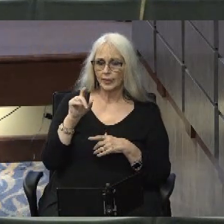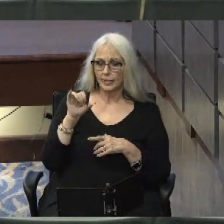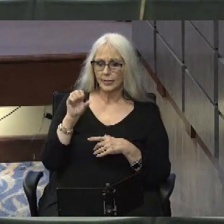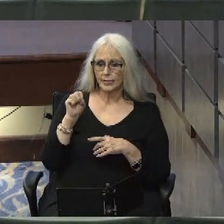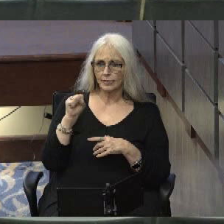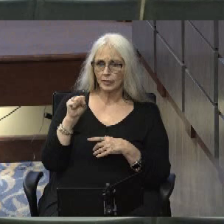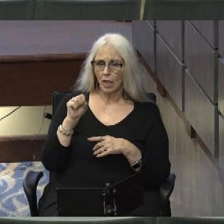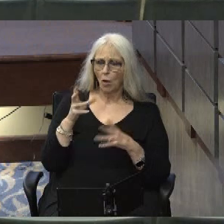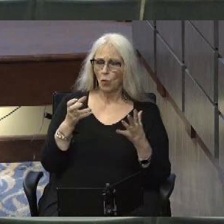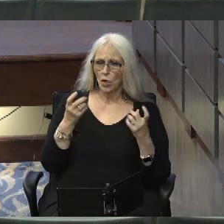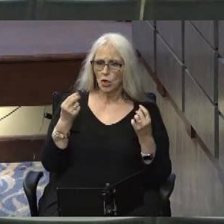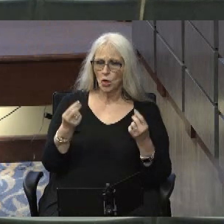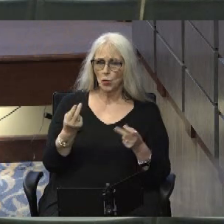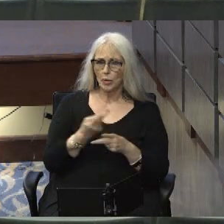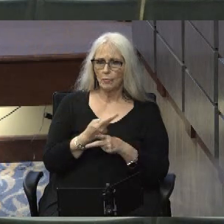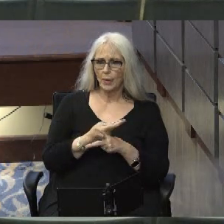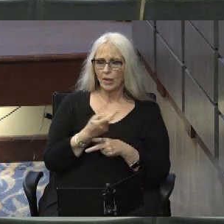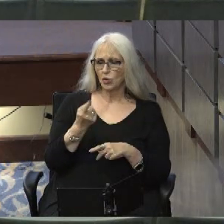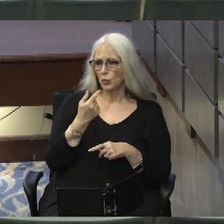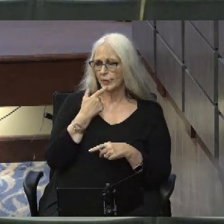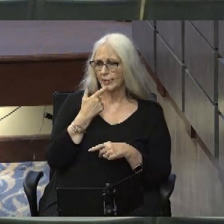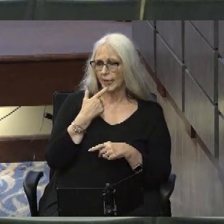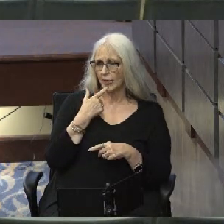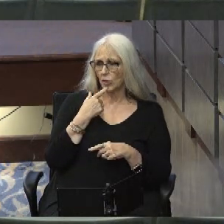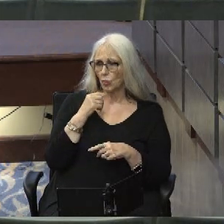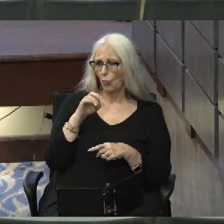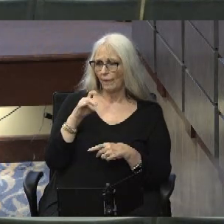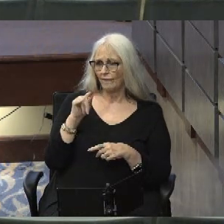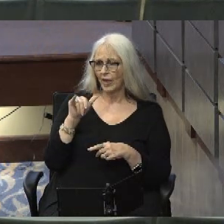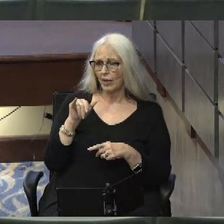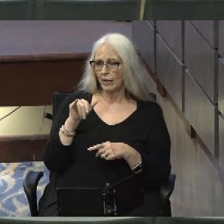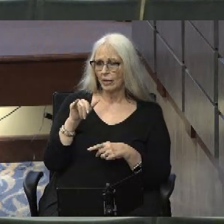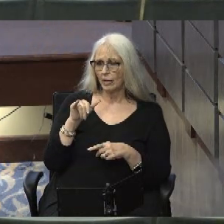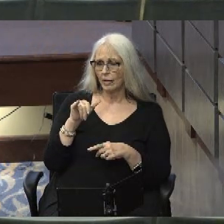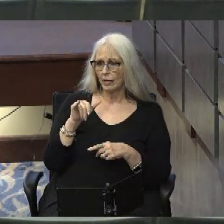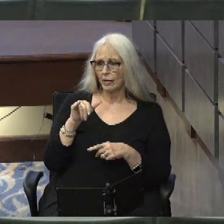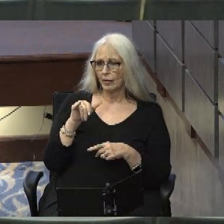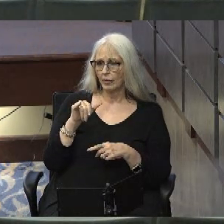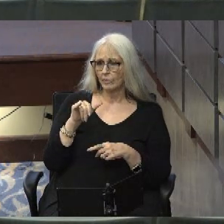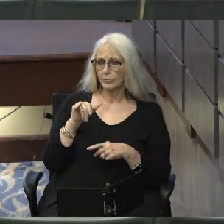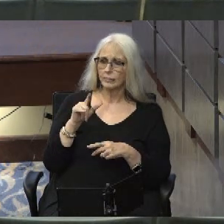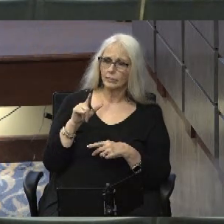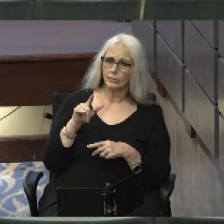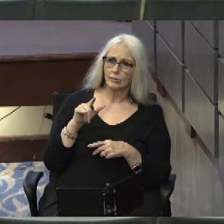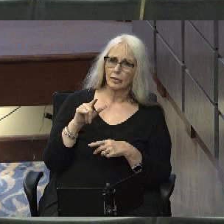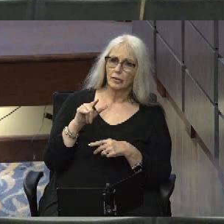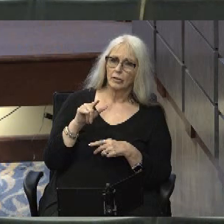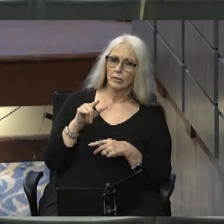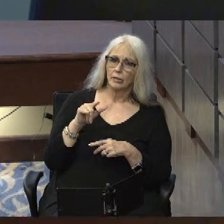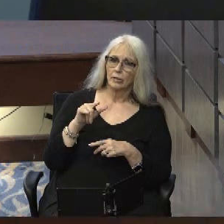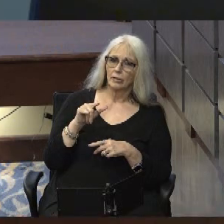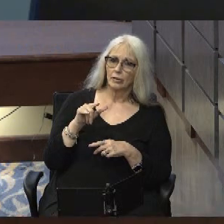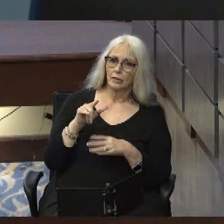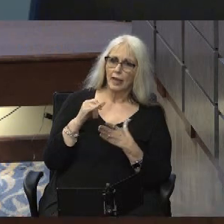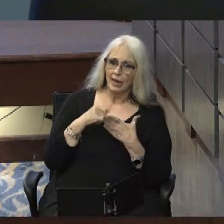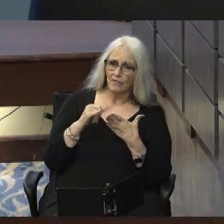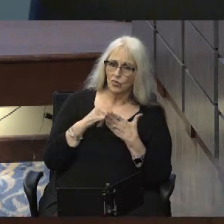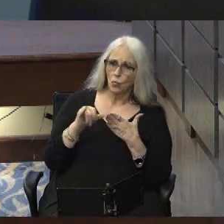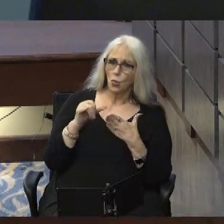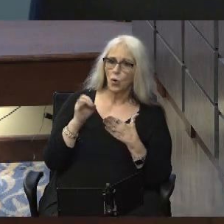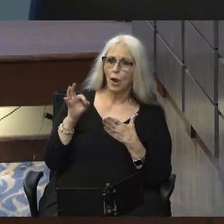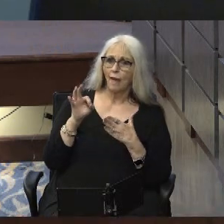math here. Mm-hmm. And you said, but you qualified that it's not linear math, but where I take the current inventory of